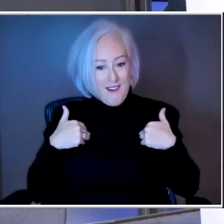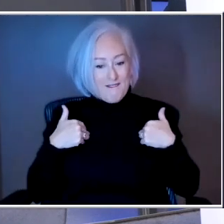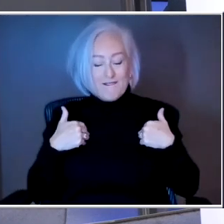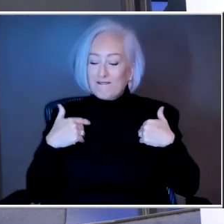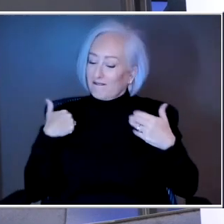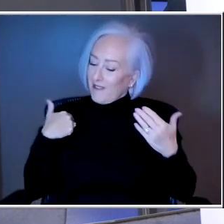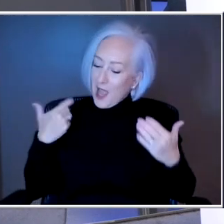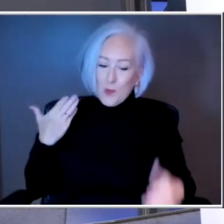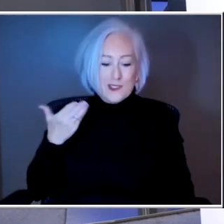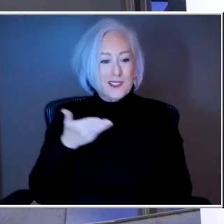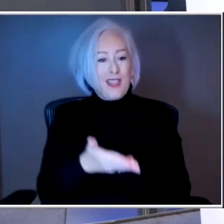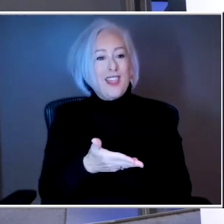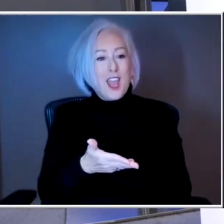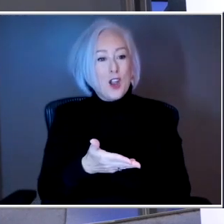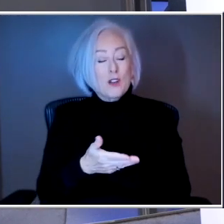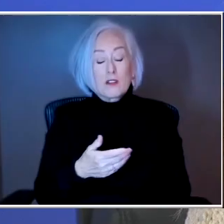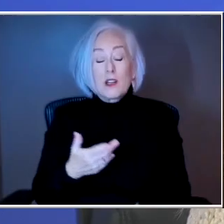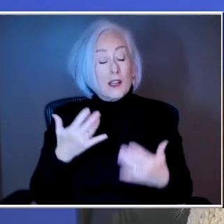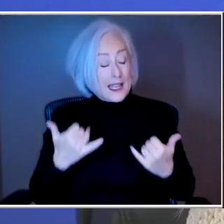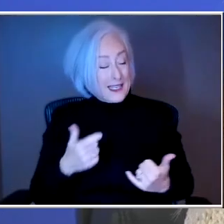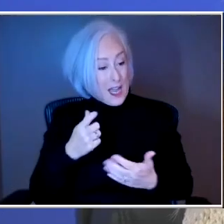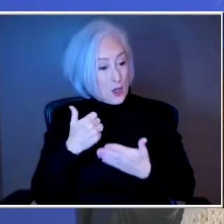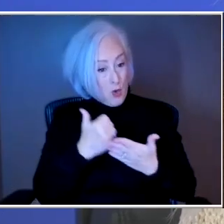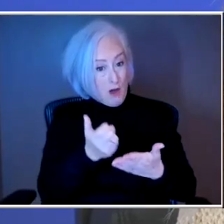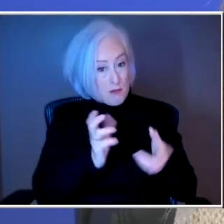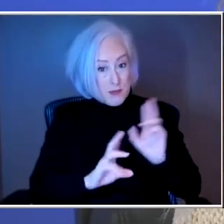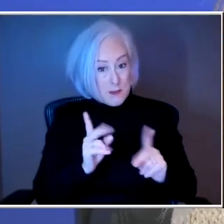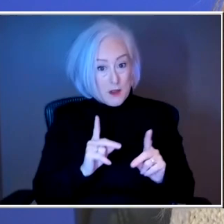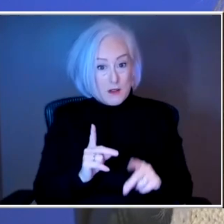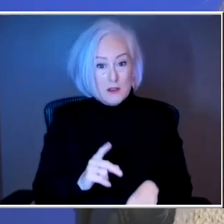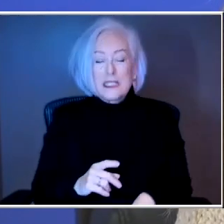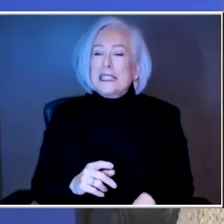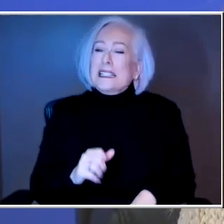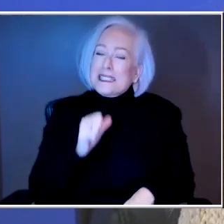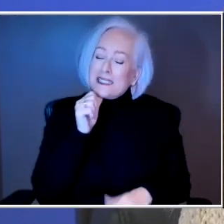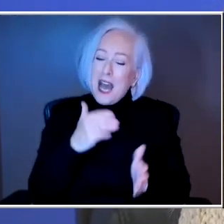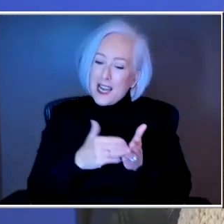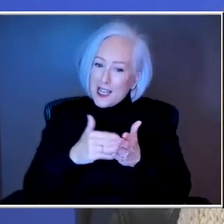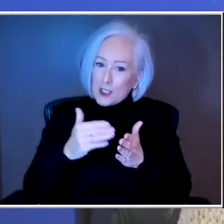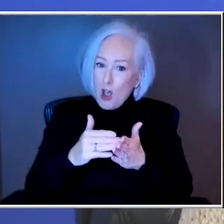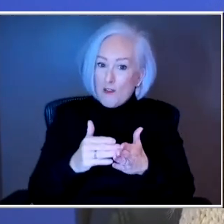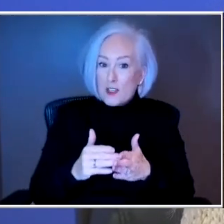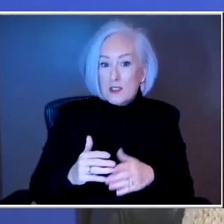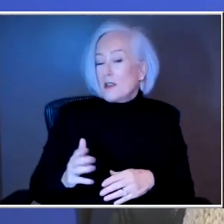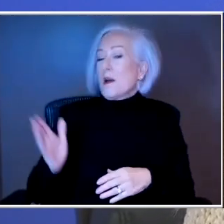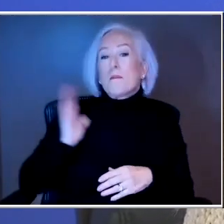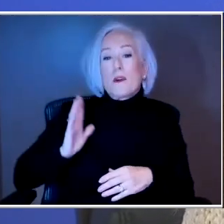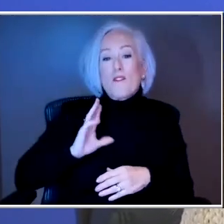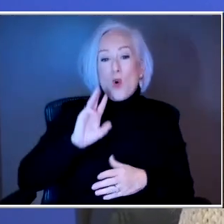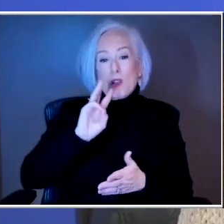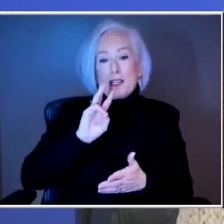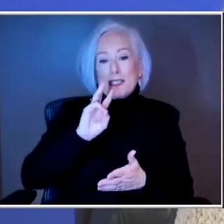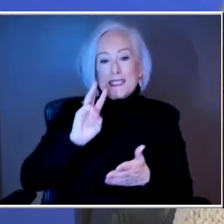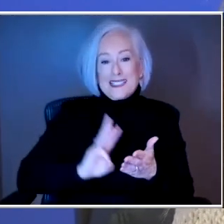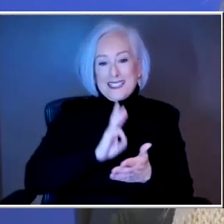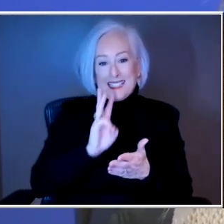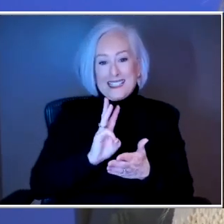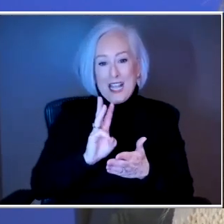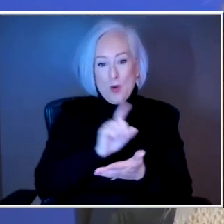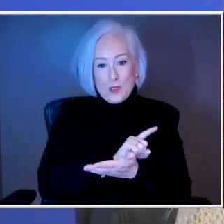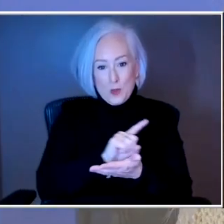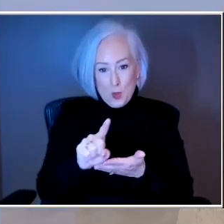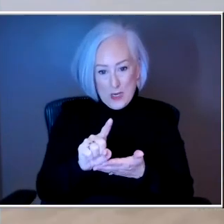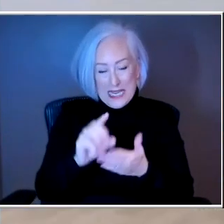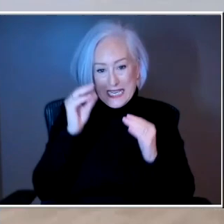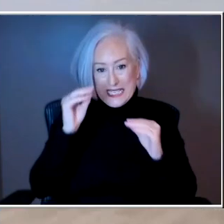taken a break, but I was teaching 6 hours a week water in North Terre and Liberty, and then I'm